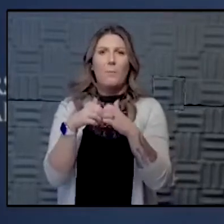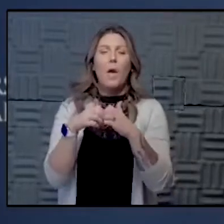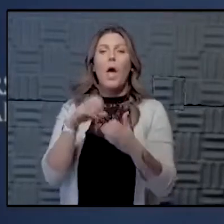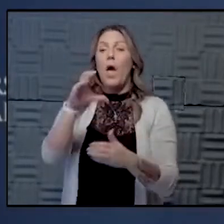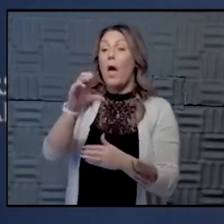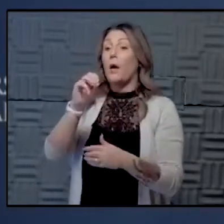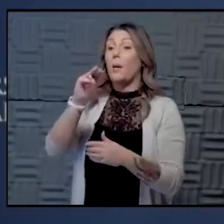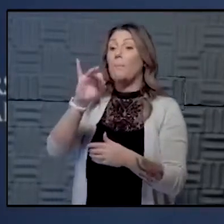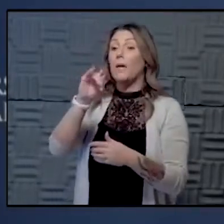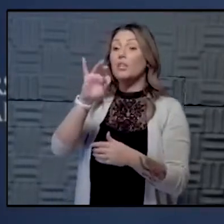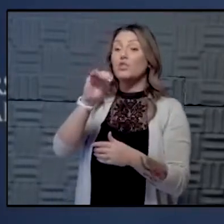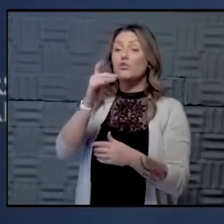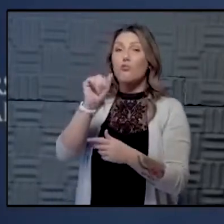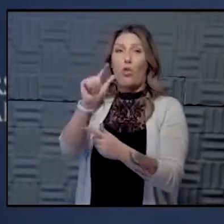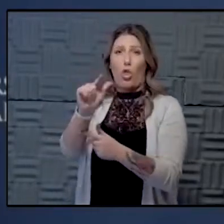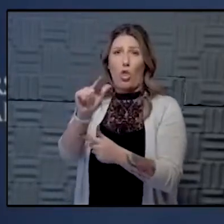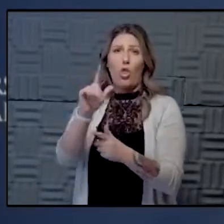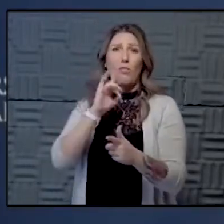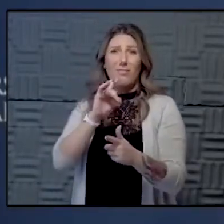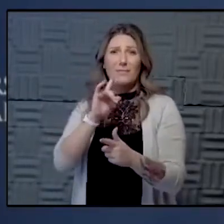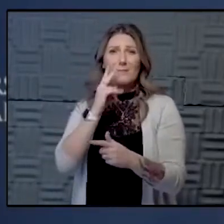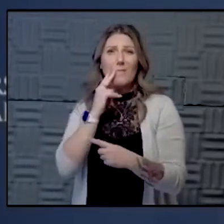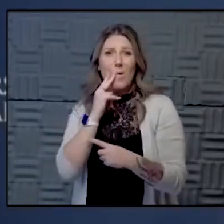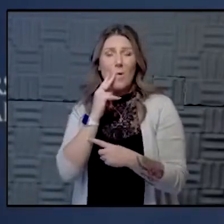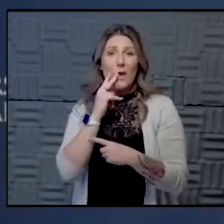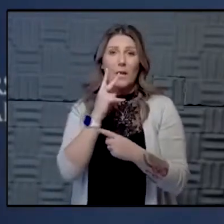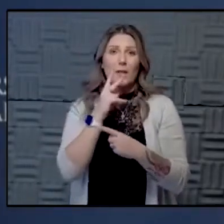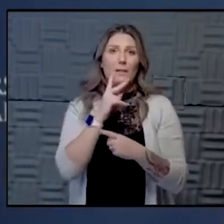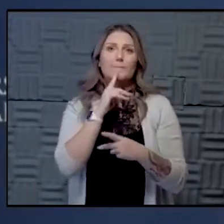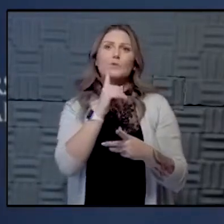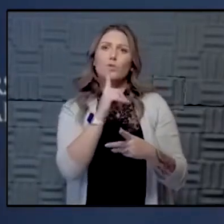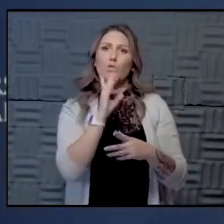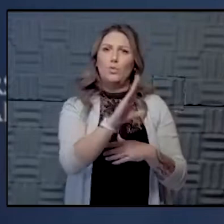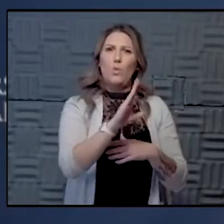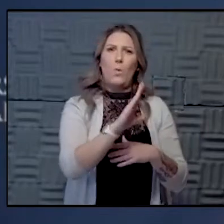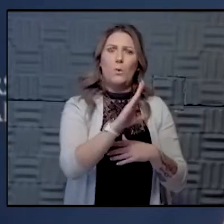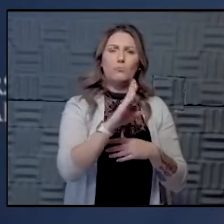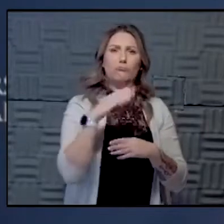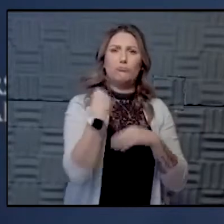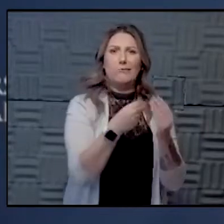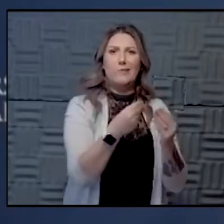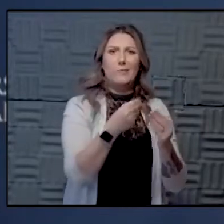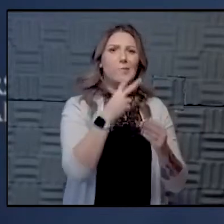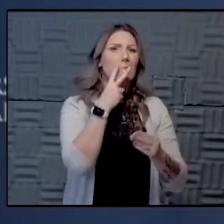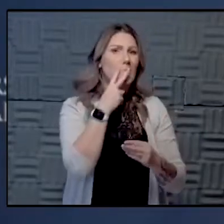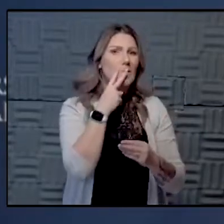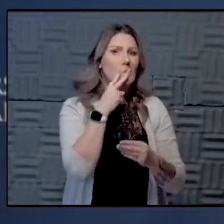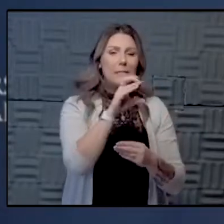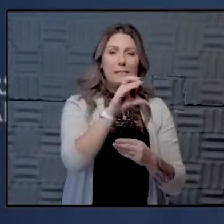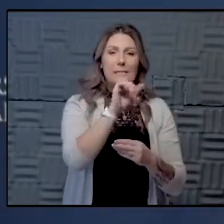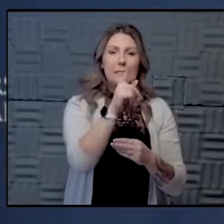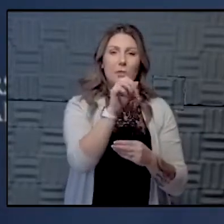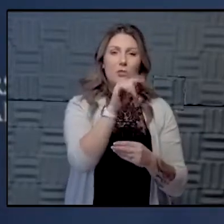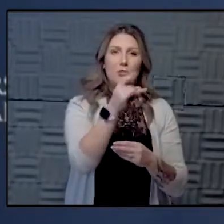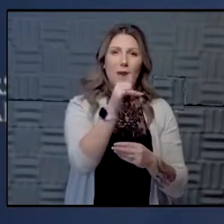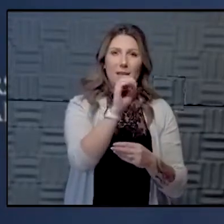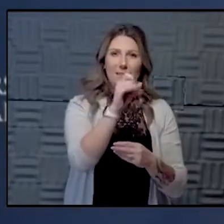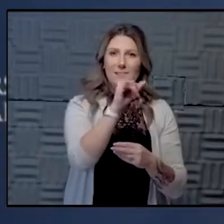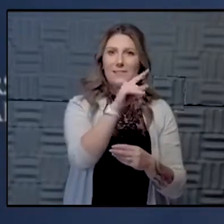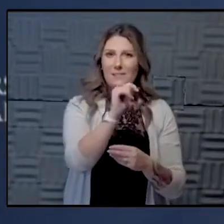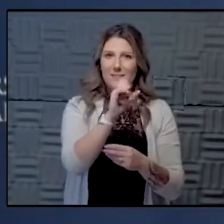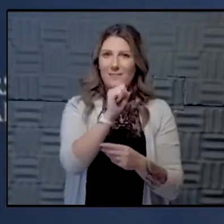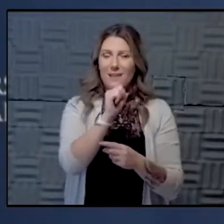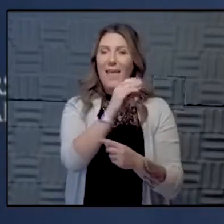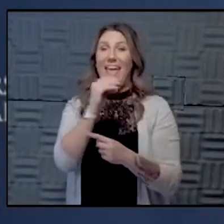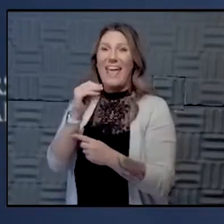smoking, which is traditional smoking of cigarettes, and e-cigarettes actually increase their risk when compared to just